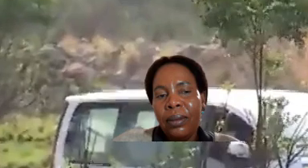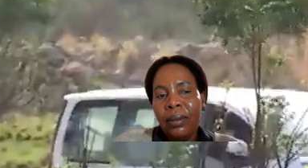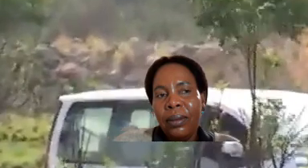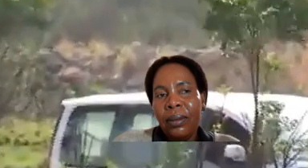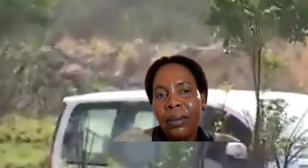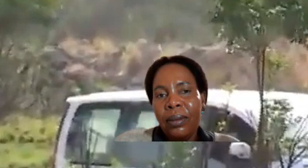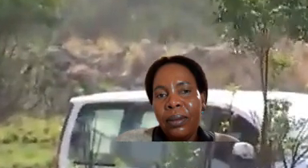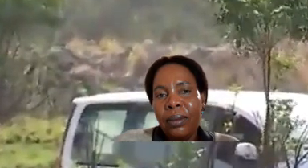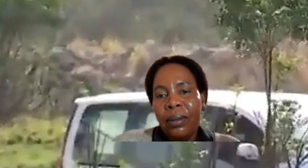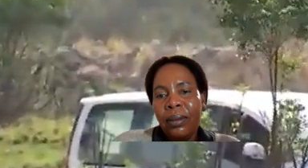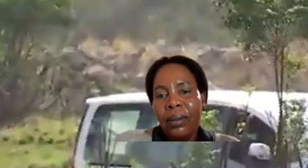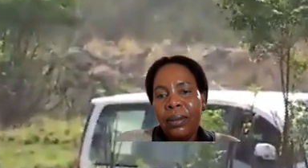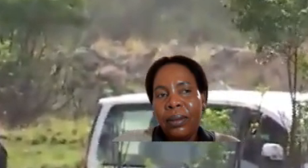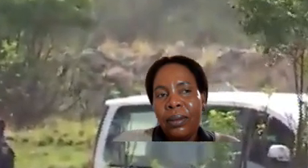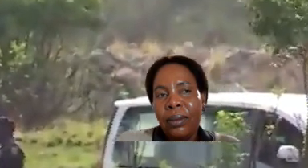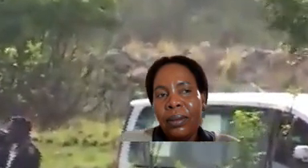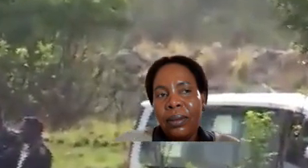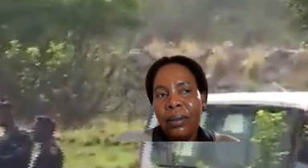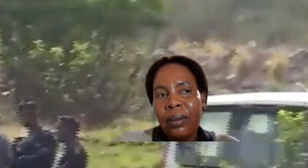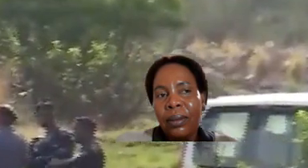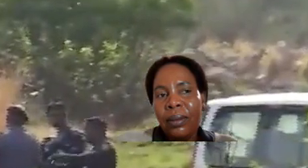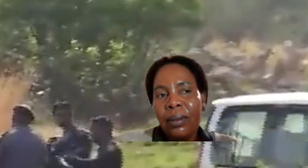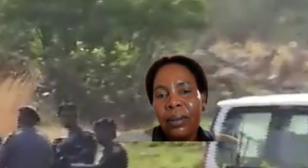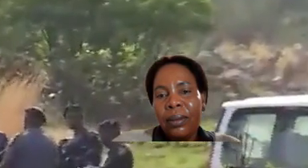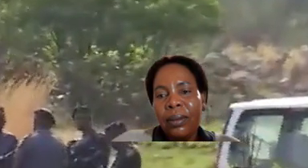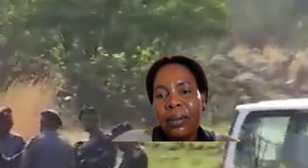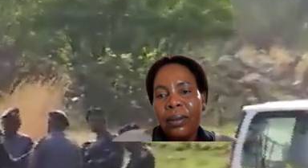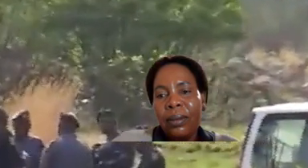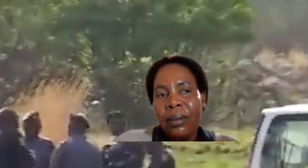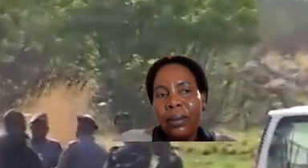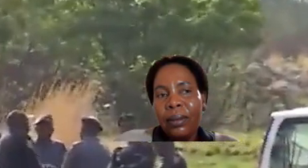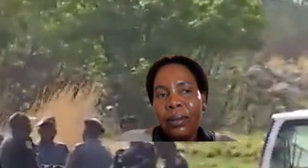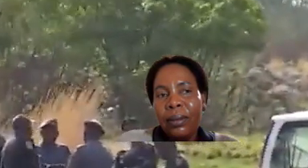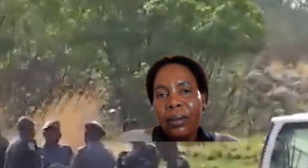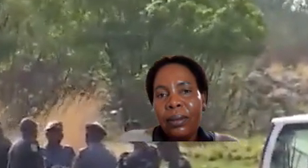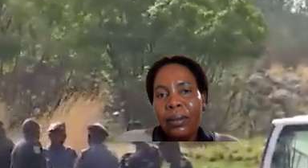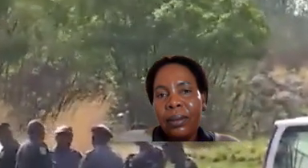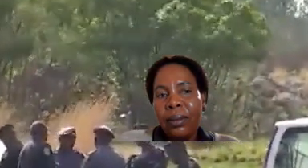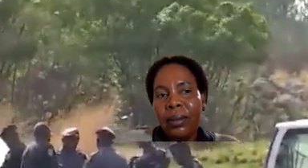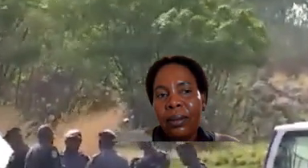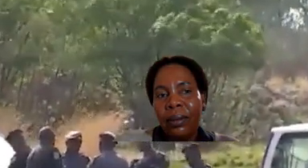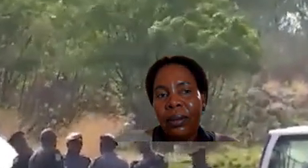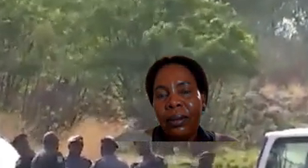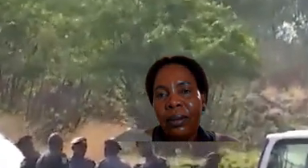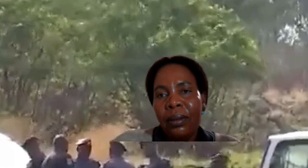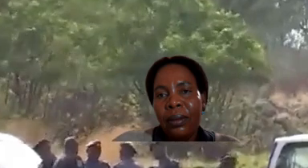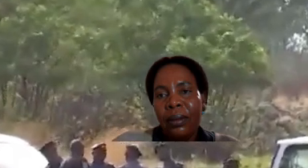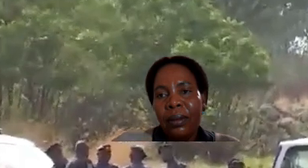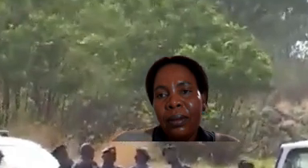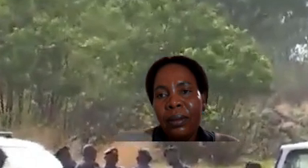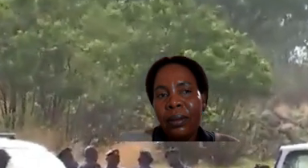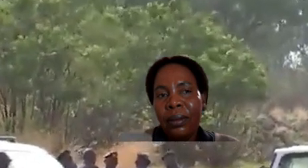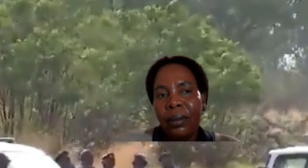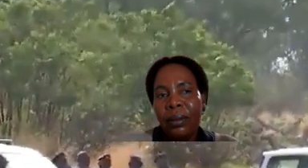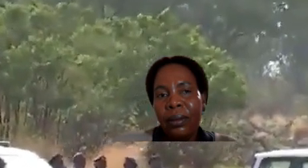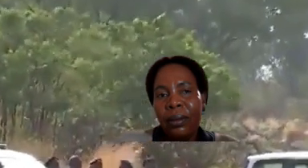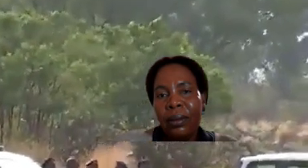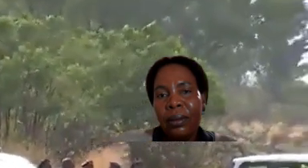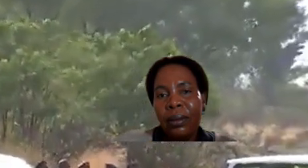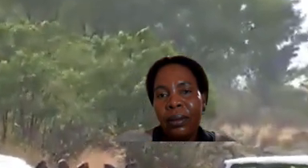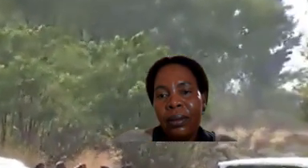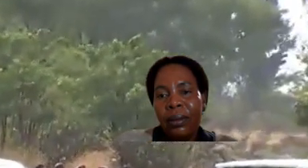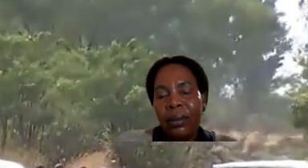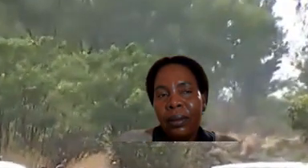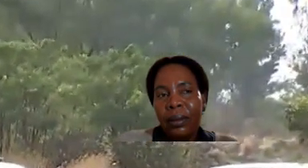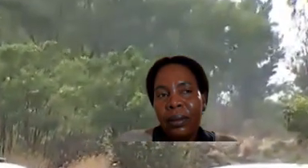which include the Public Order, Tactical Response Team, Air Wing, illicit mining and mounted units are also part